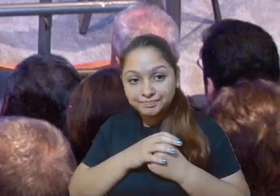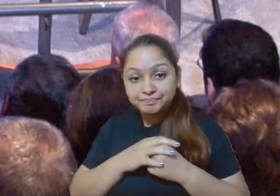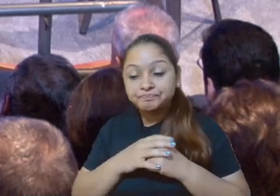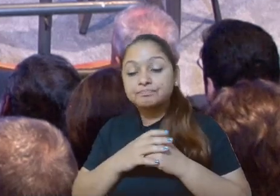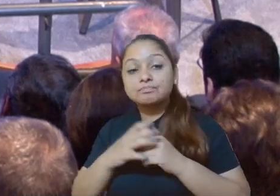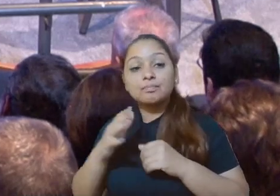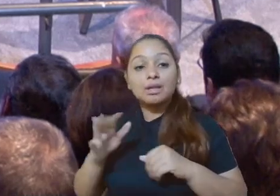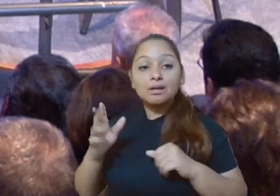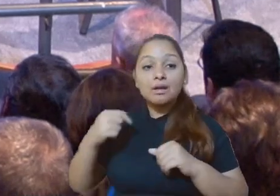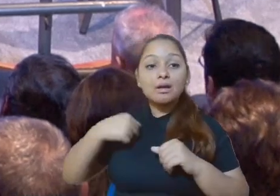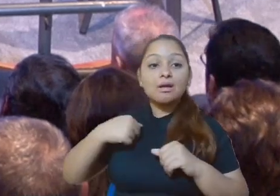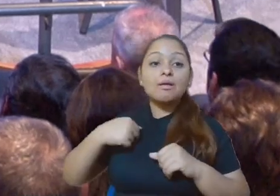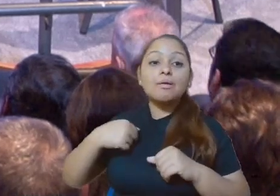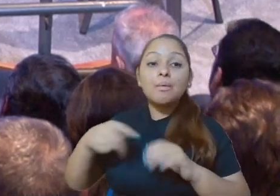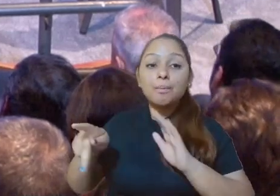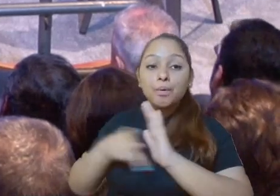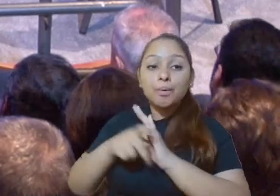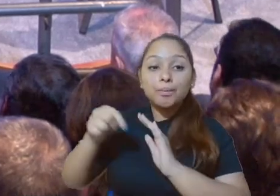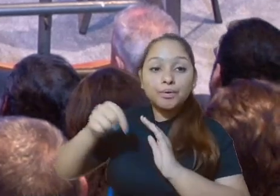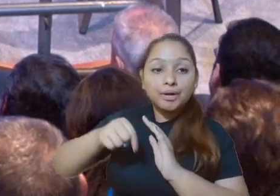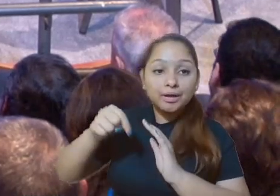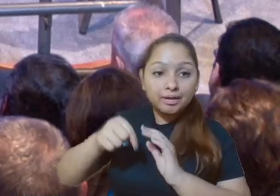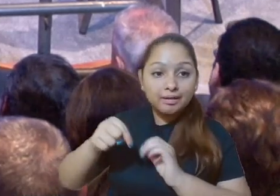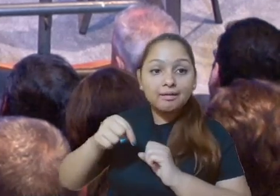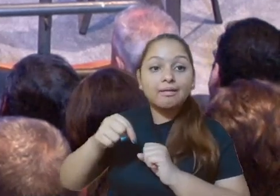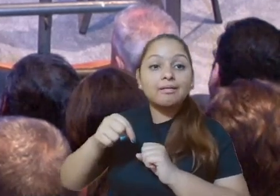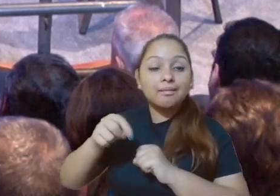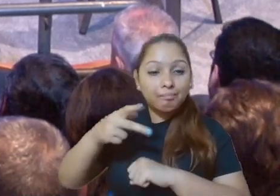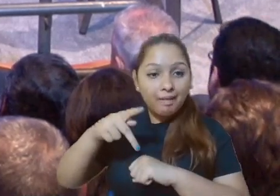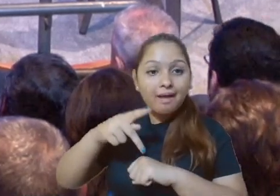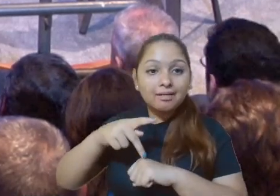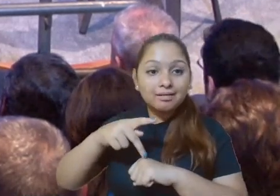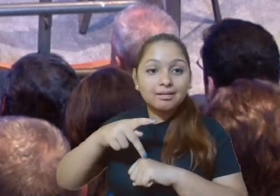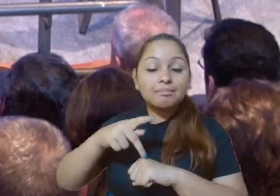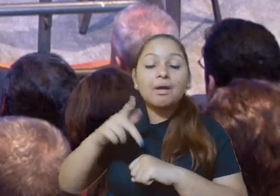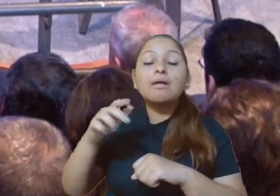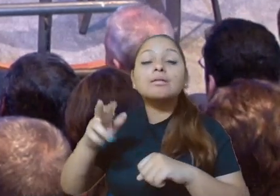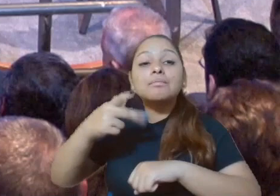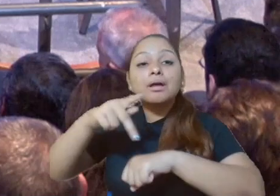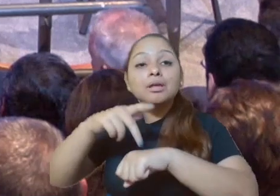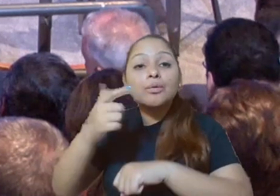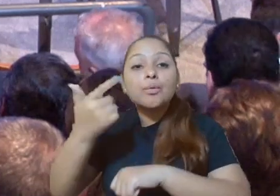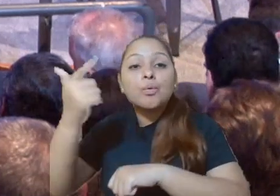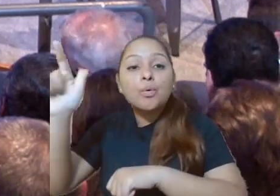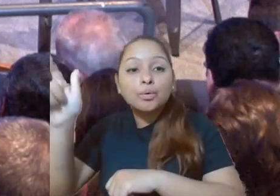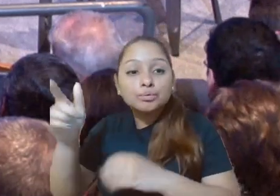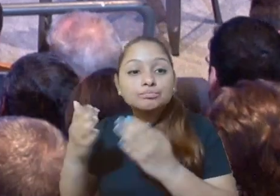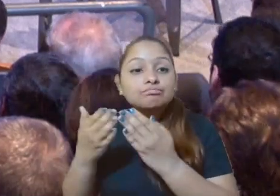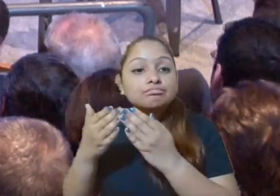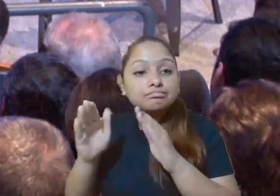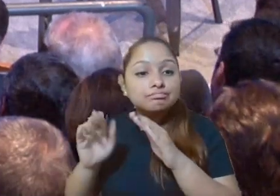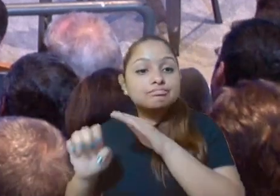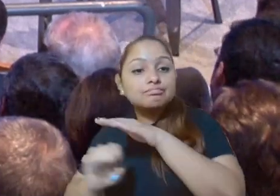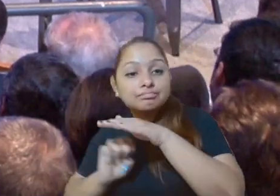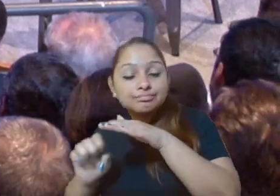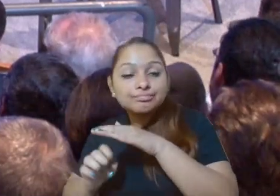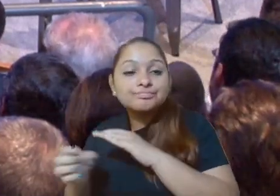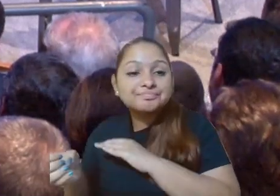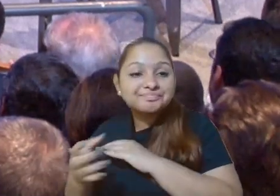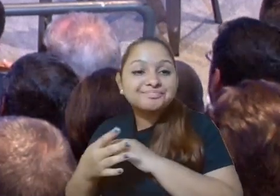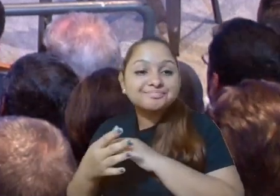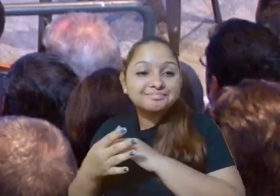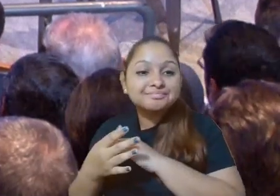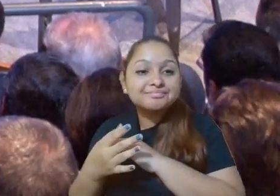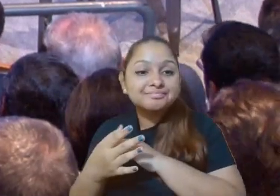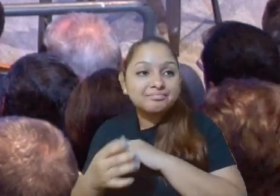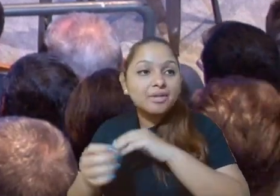start, especially in England and Canada, in different stock markets, to open mini IPOs to get the budget they need for